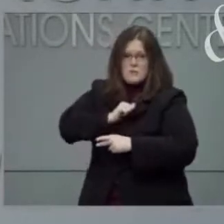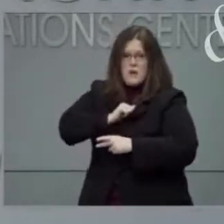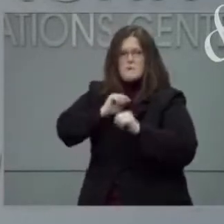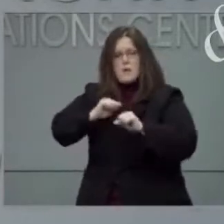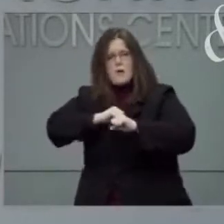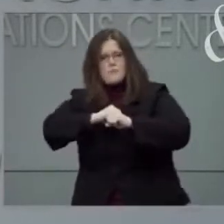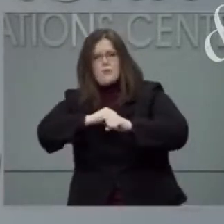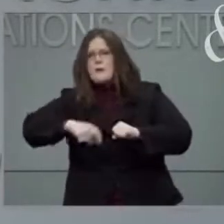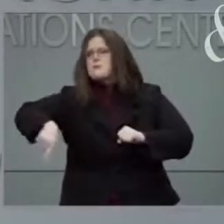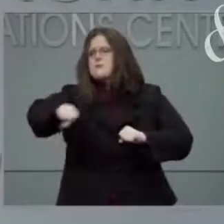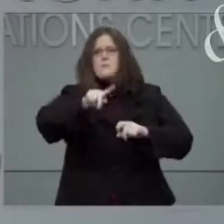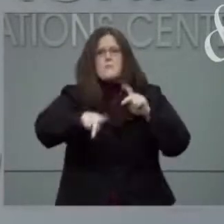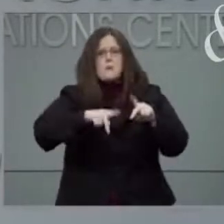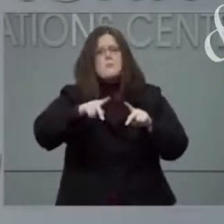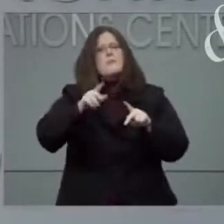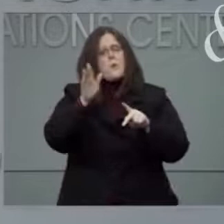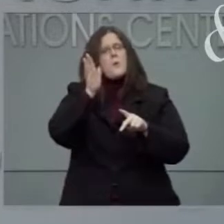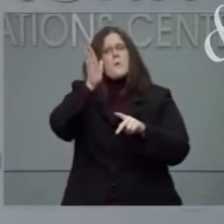side of this pandemic.